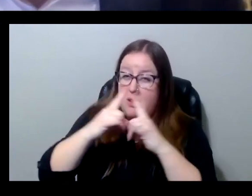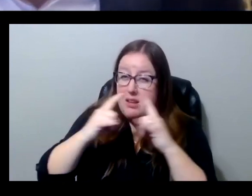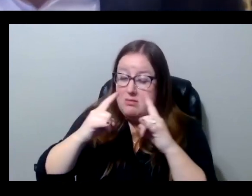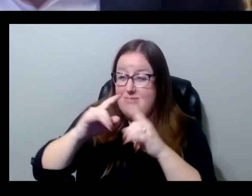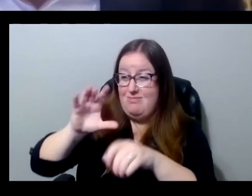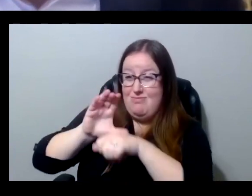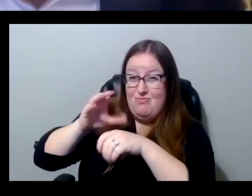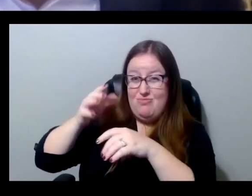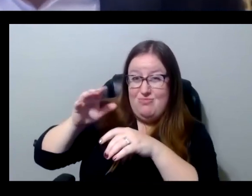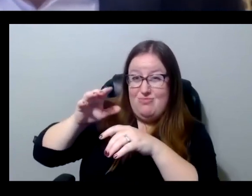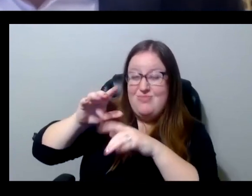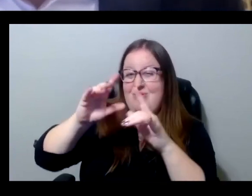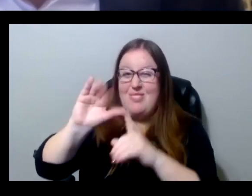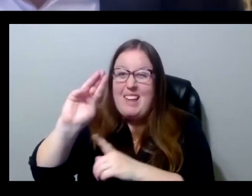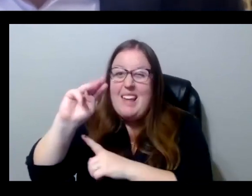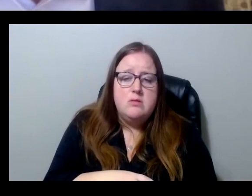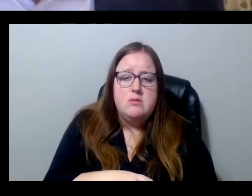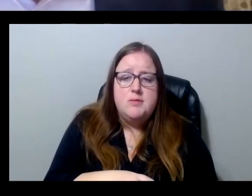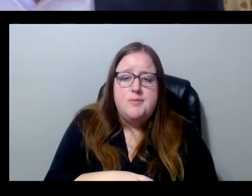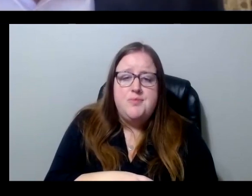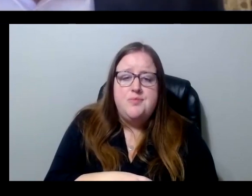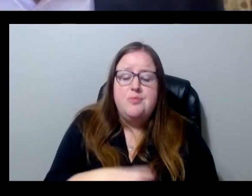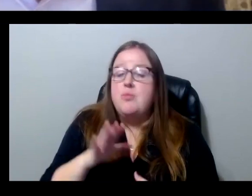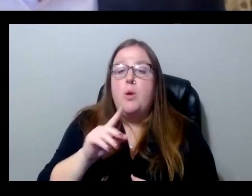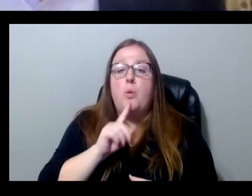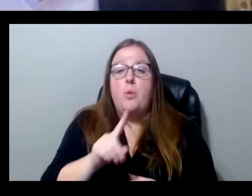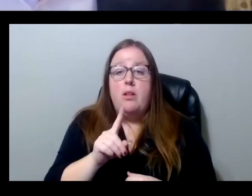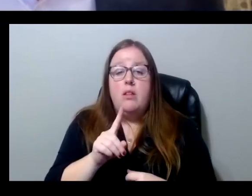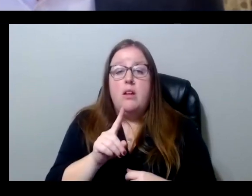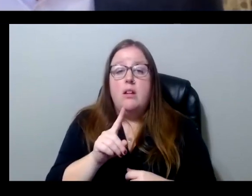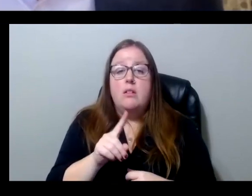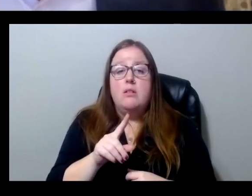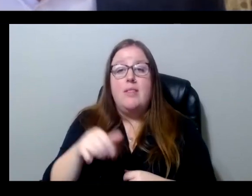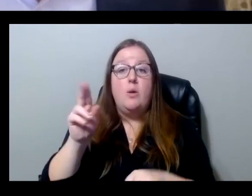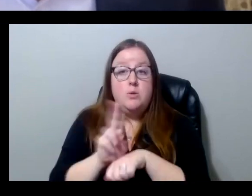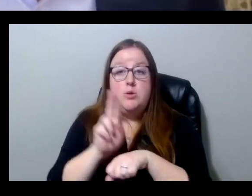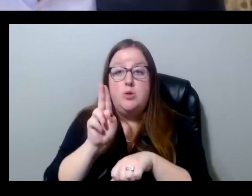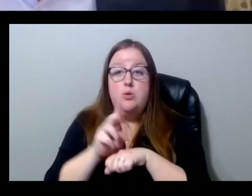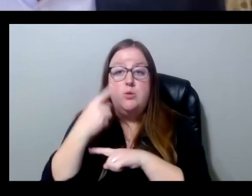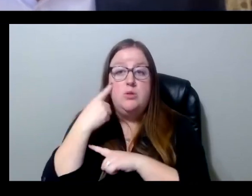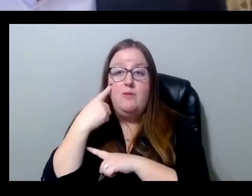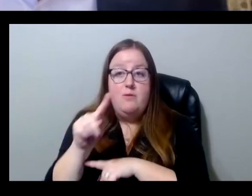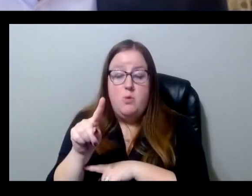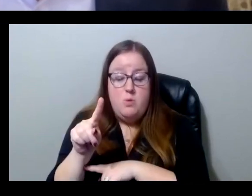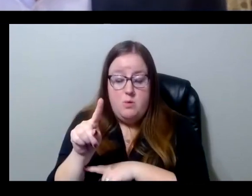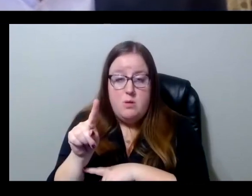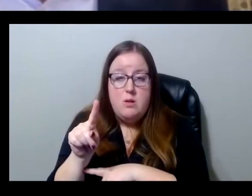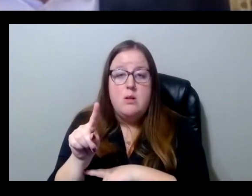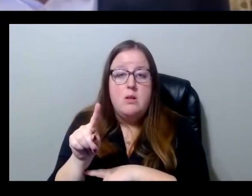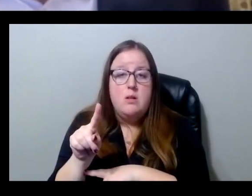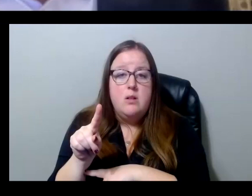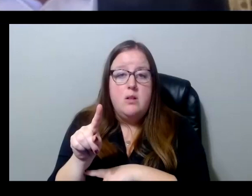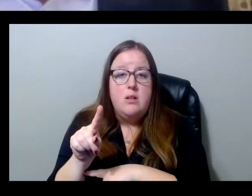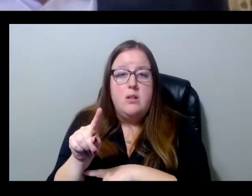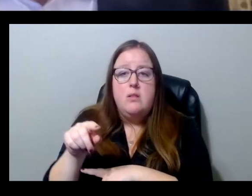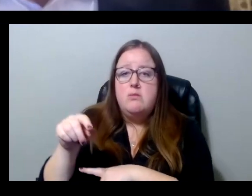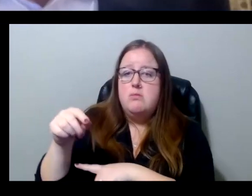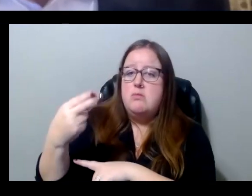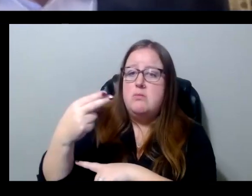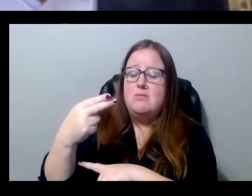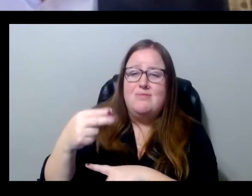that I knew there was a big Bosnian population in Utica growing, but I wasn't curious enough to know why they had